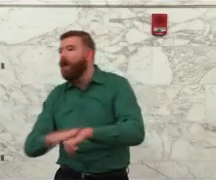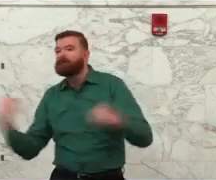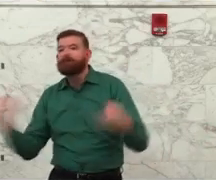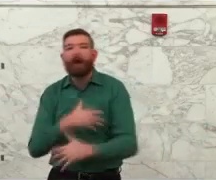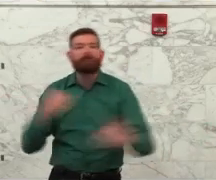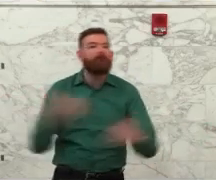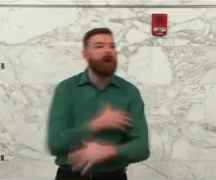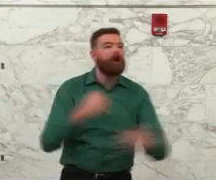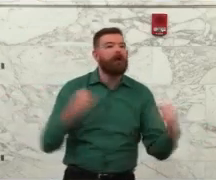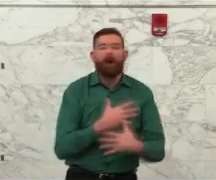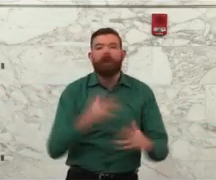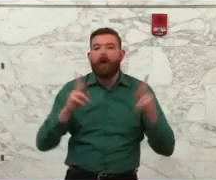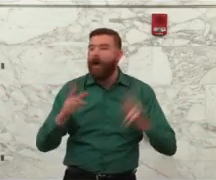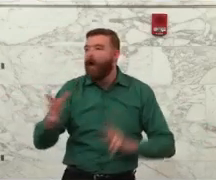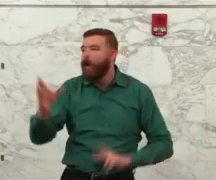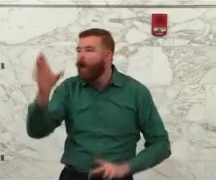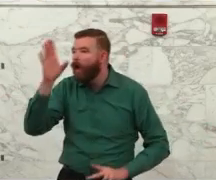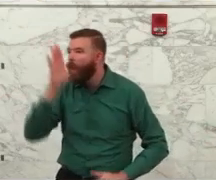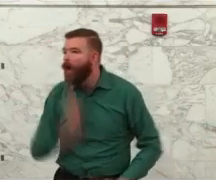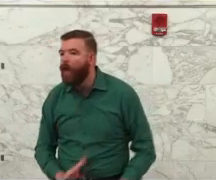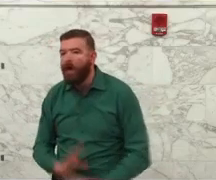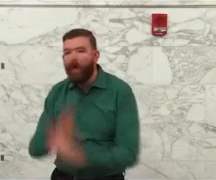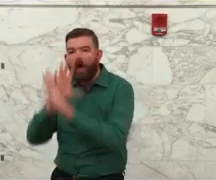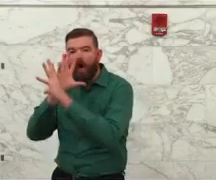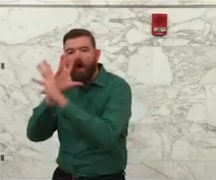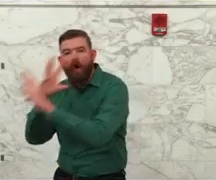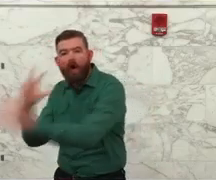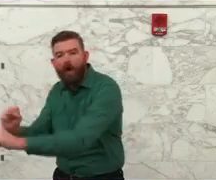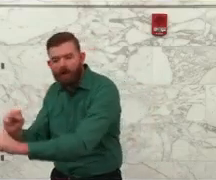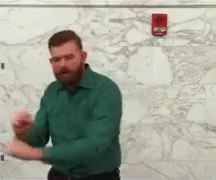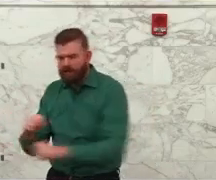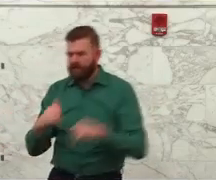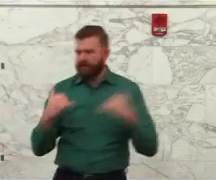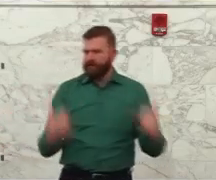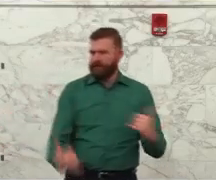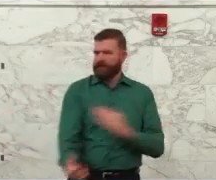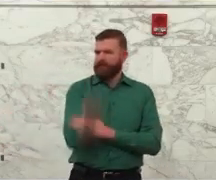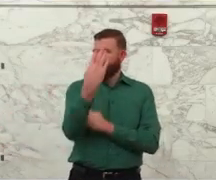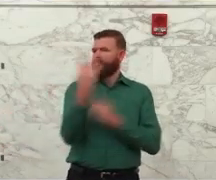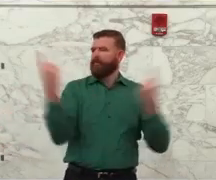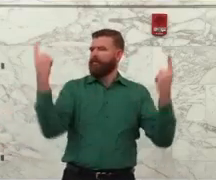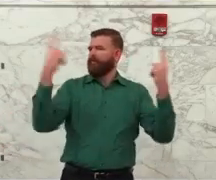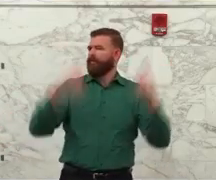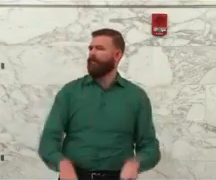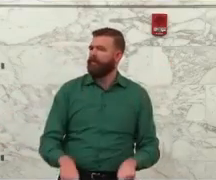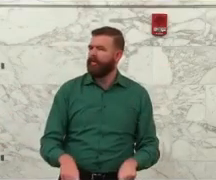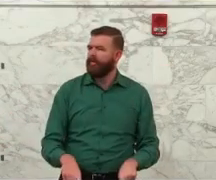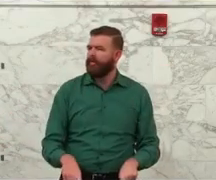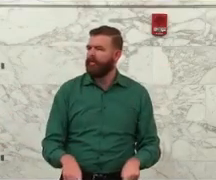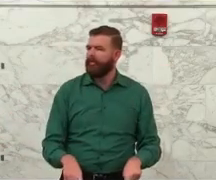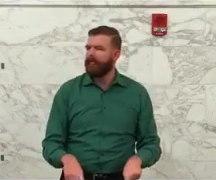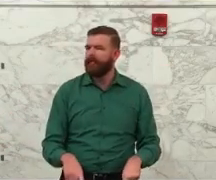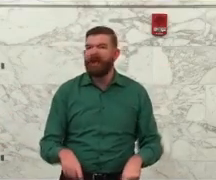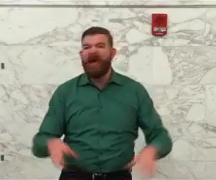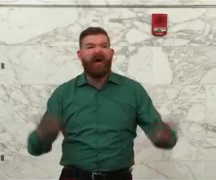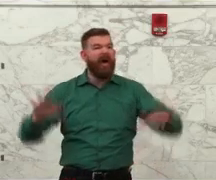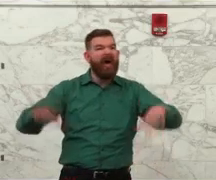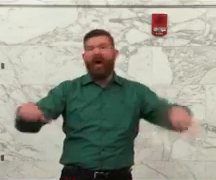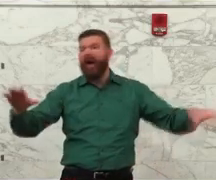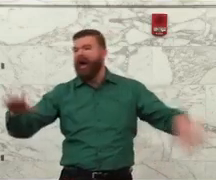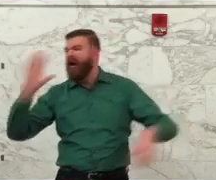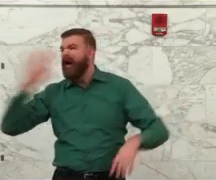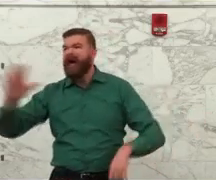distrust, including one especially ominous warning of a coming national lockdown. Please do not feed